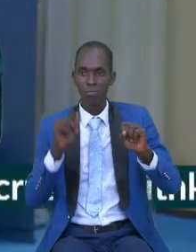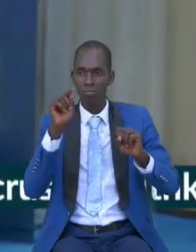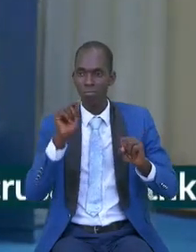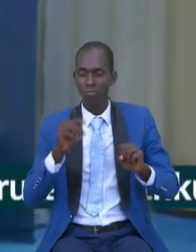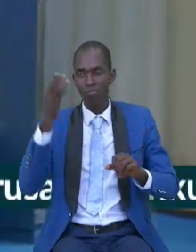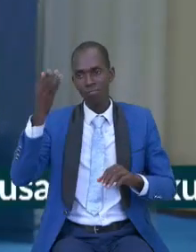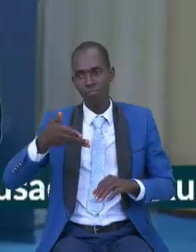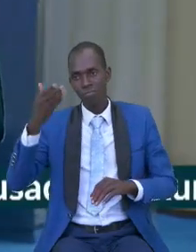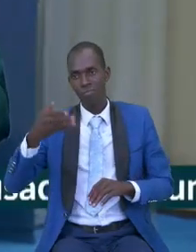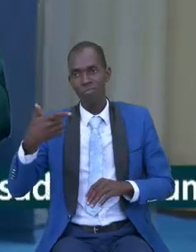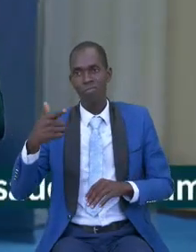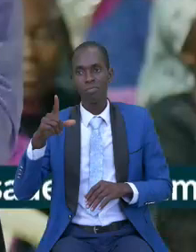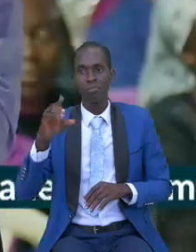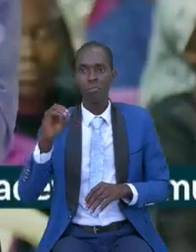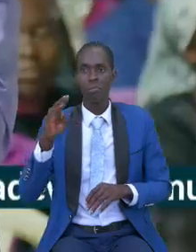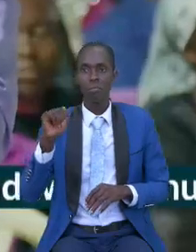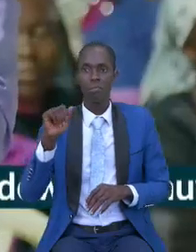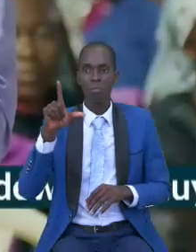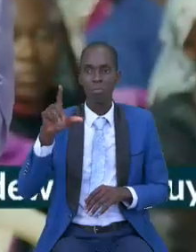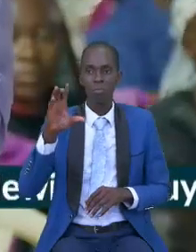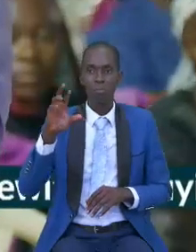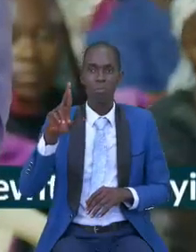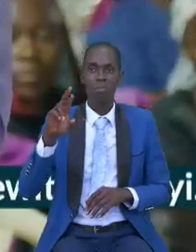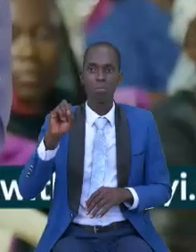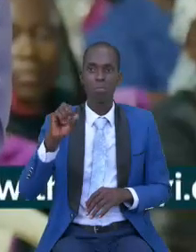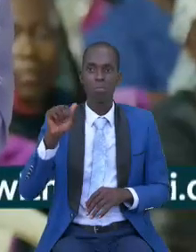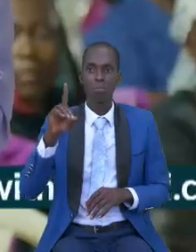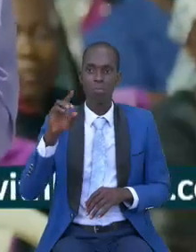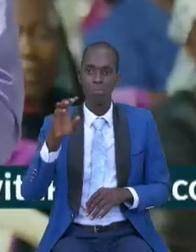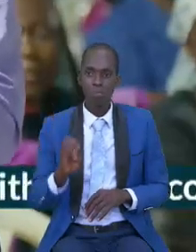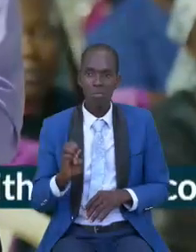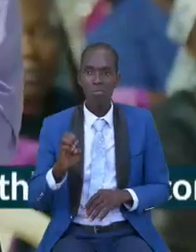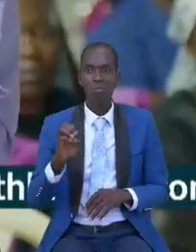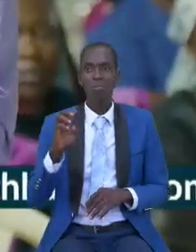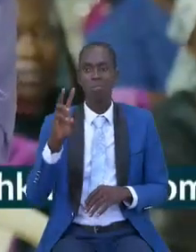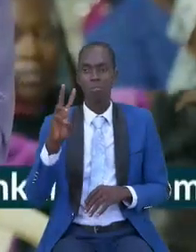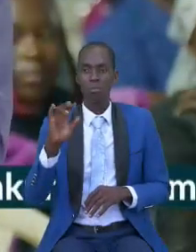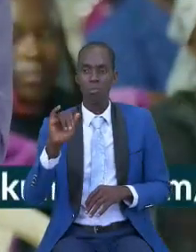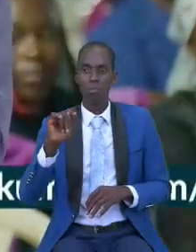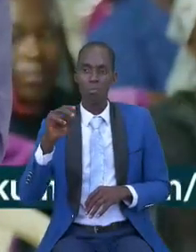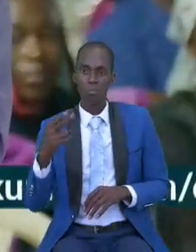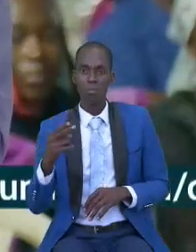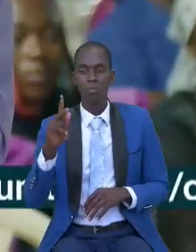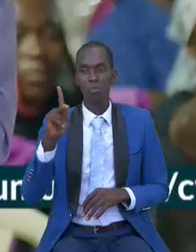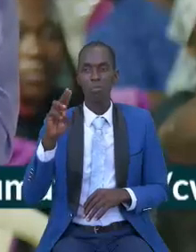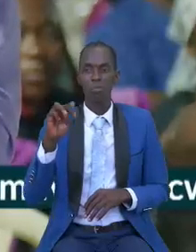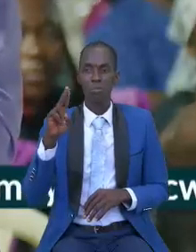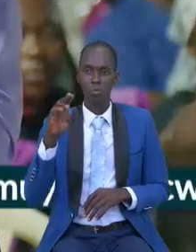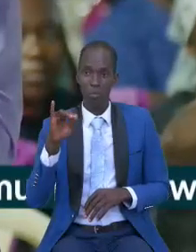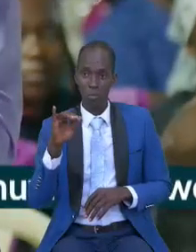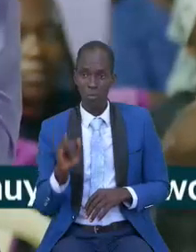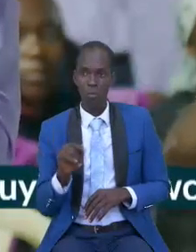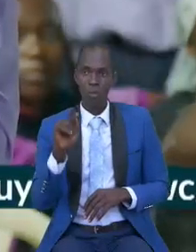that. Ushers, leaders, counselors that were trained, quickly